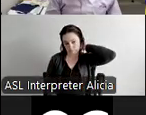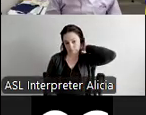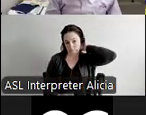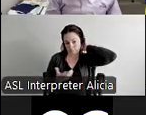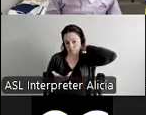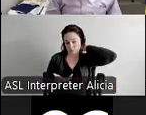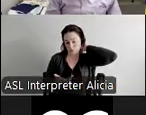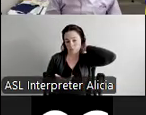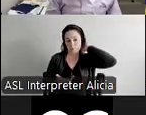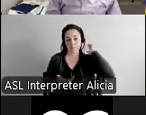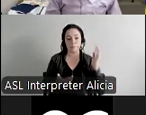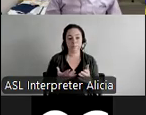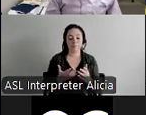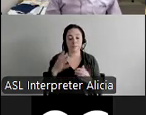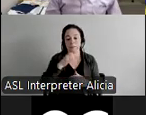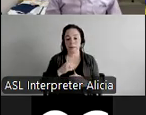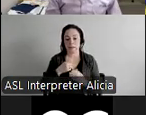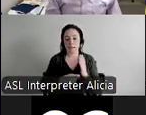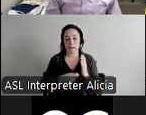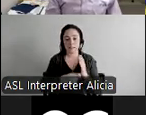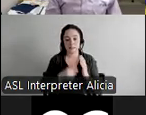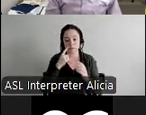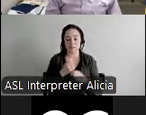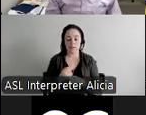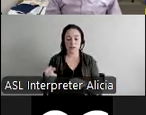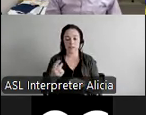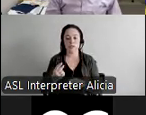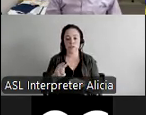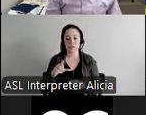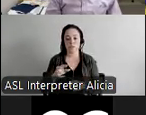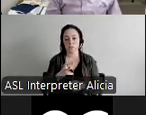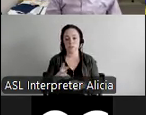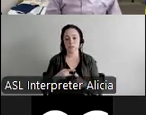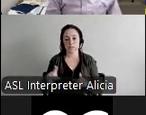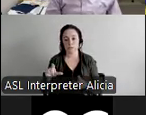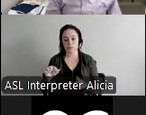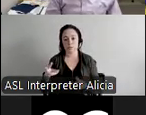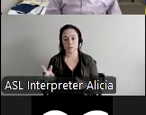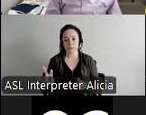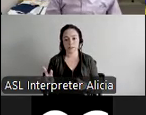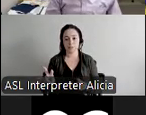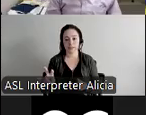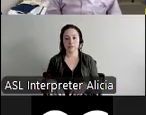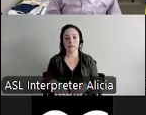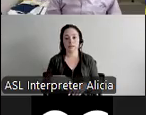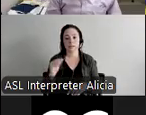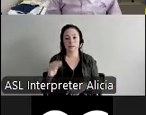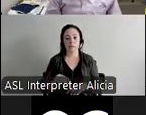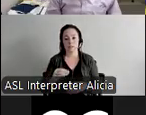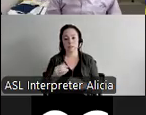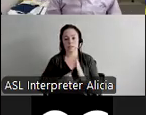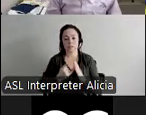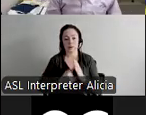So what we have in the estimate for next fiscal year, so 26, 27, for percent for the arts funding